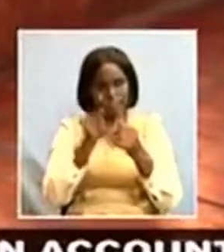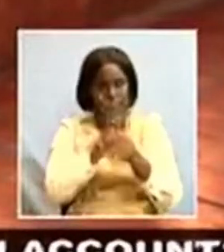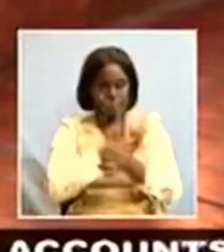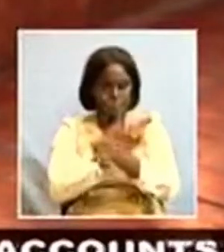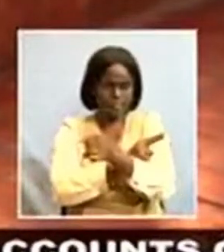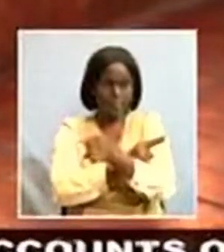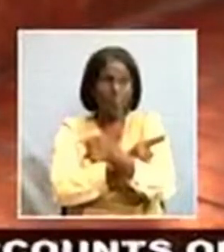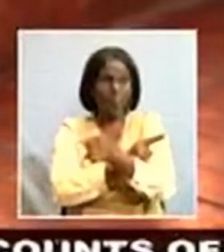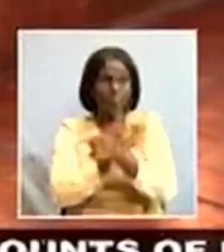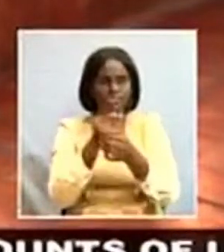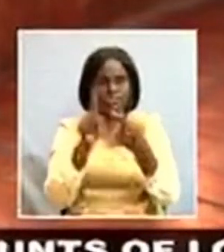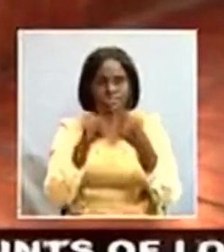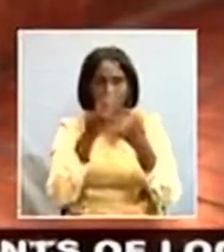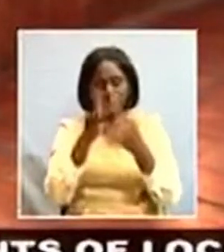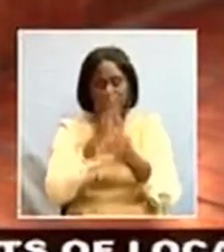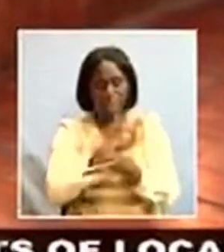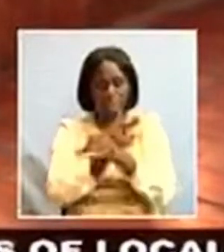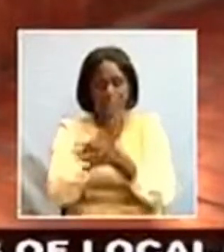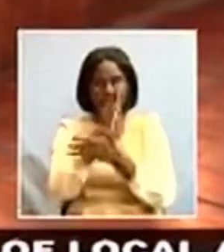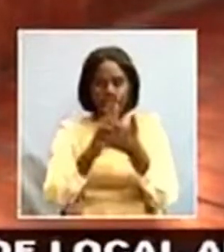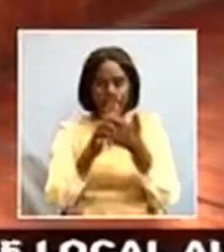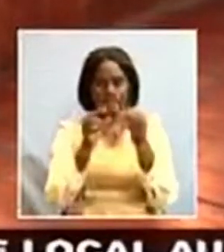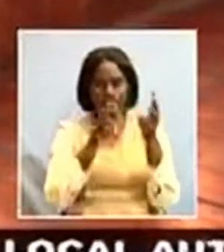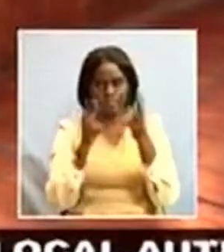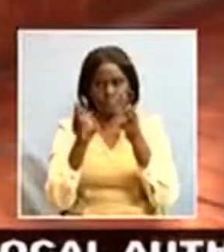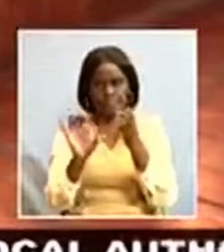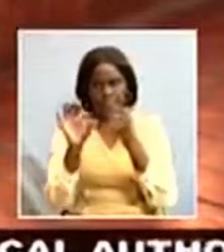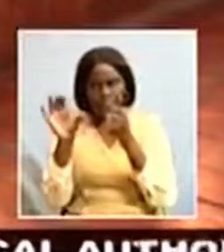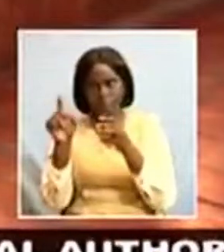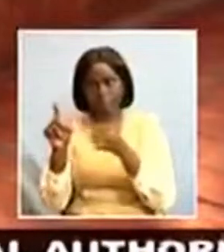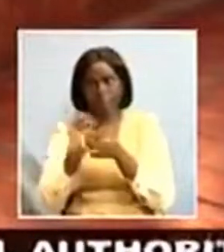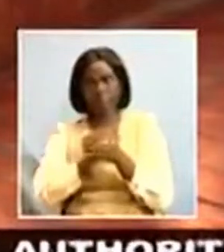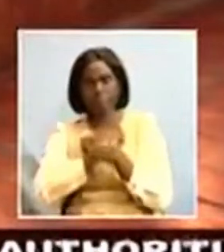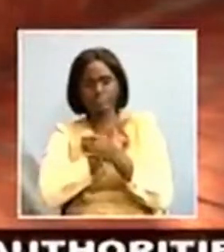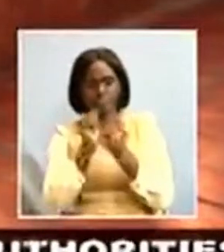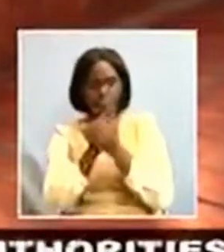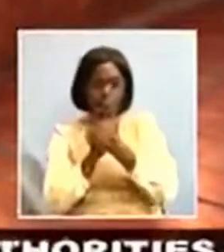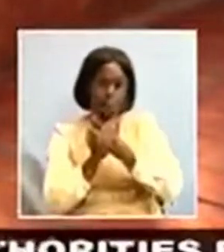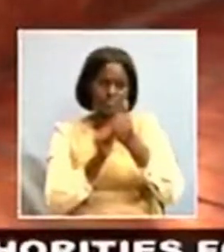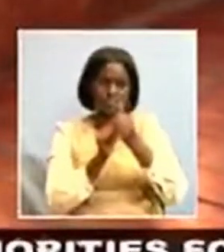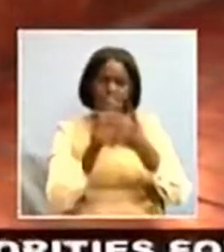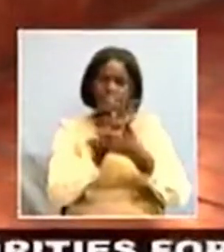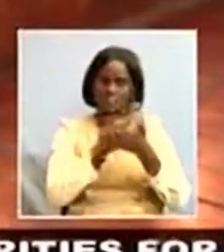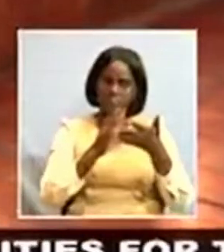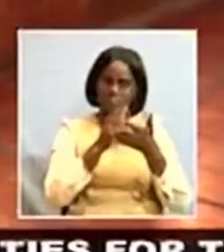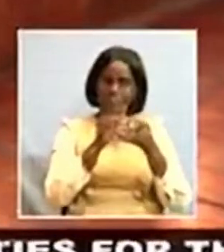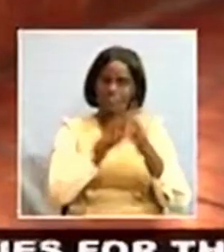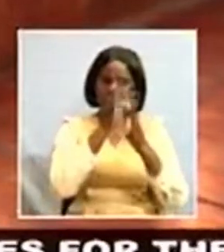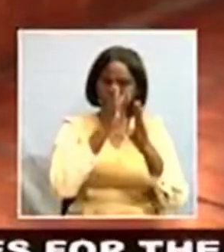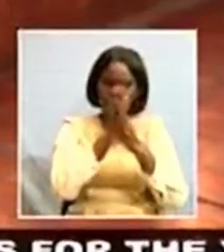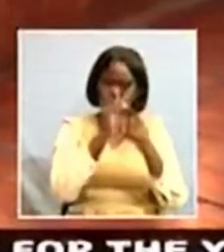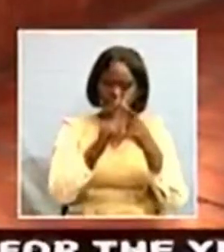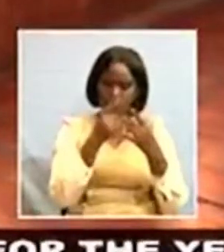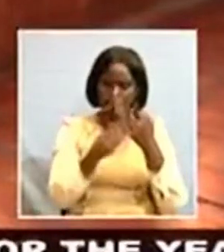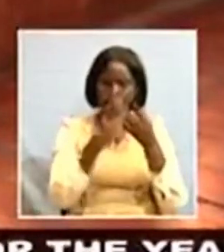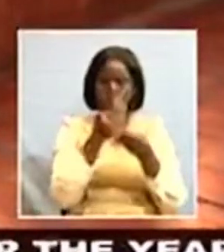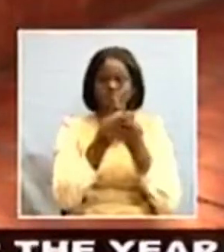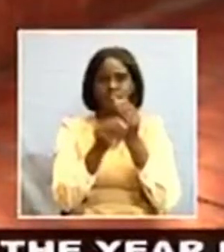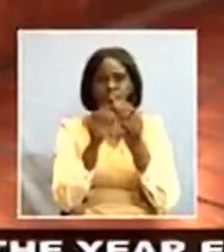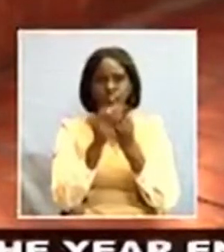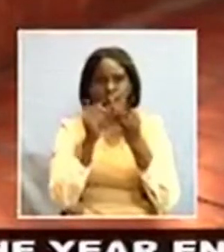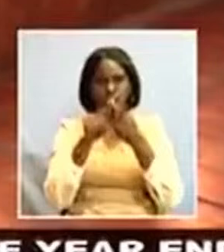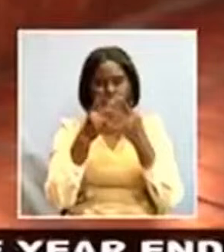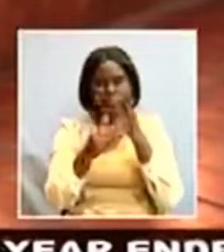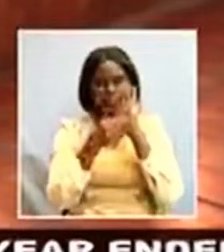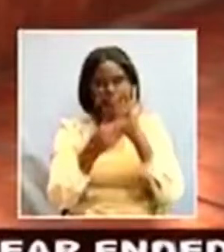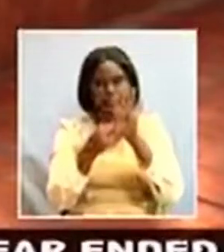resources halfway. Half goes to staff obligations and the other half must be directed to statutory obligations to actually